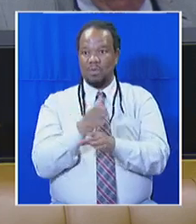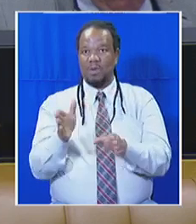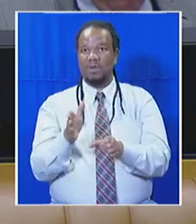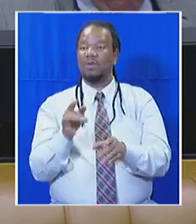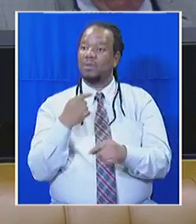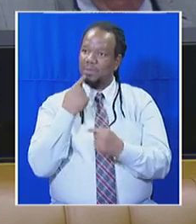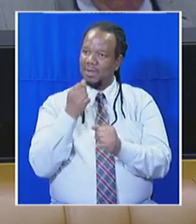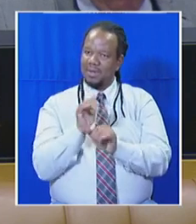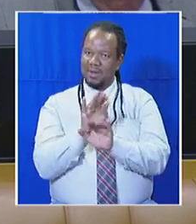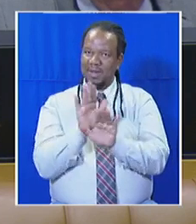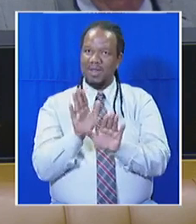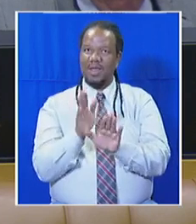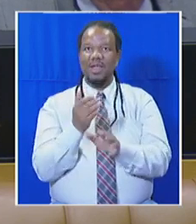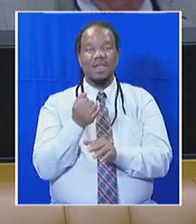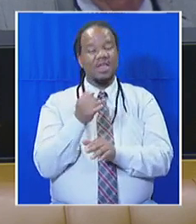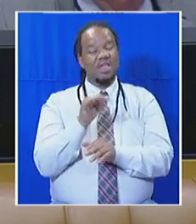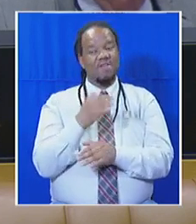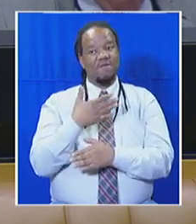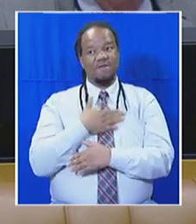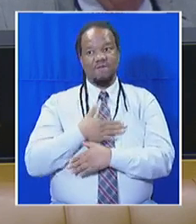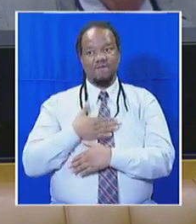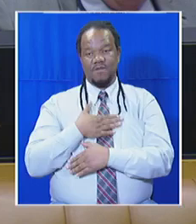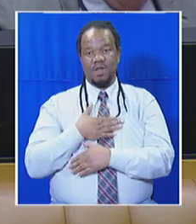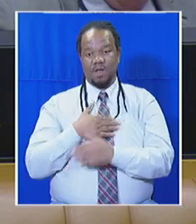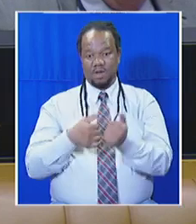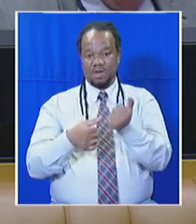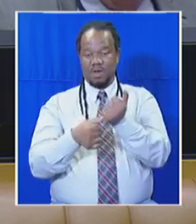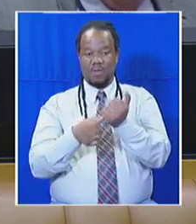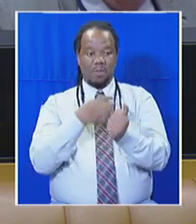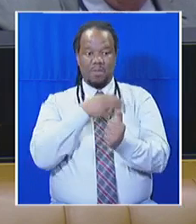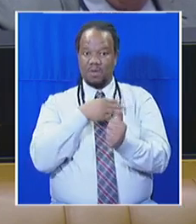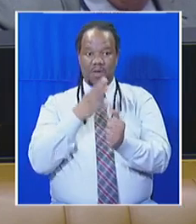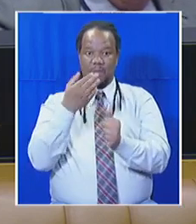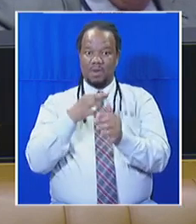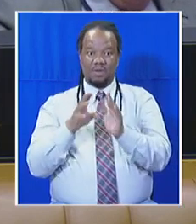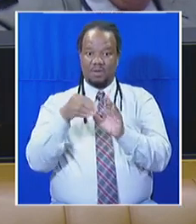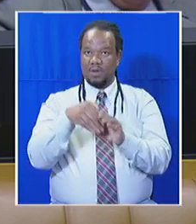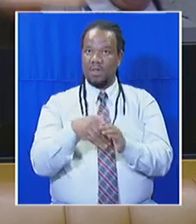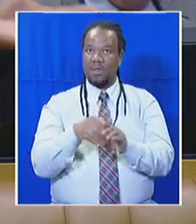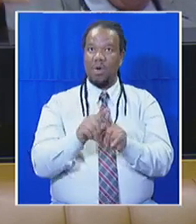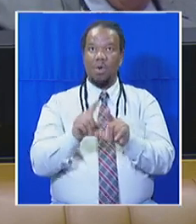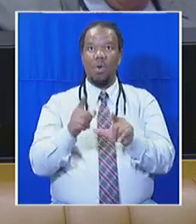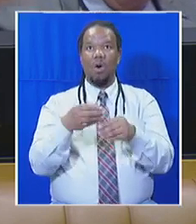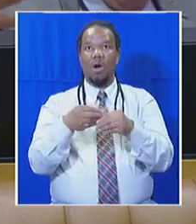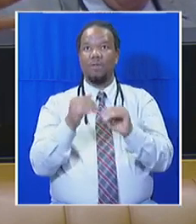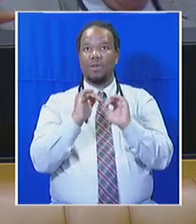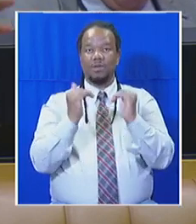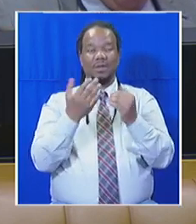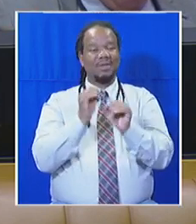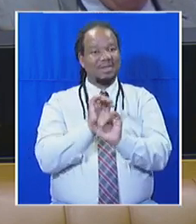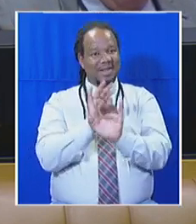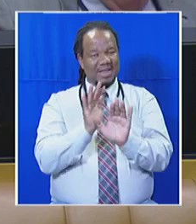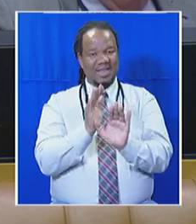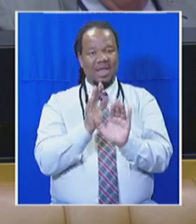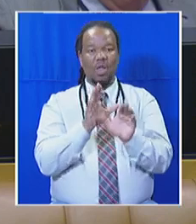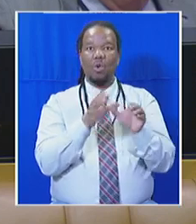this House is of the opinion that Deputy Ministers should not participate in the debate, that they are not part of the Executive, which the Constitution clearly states